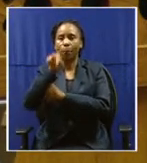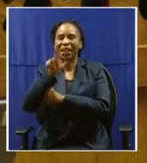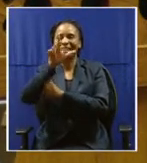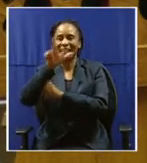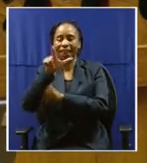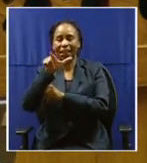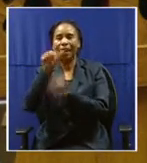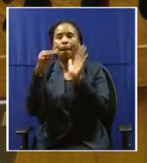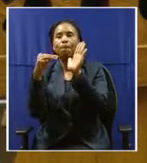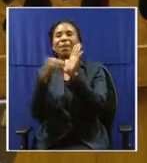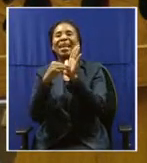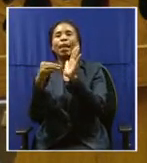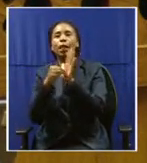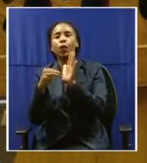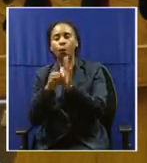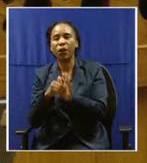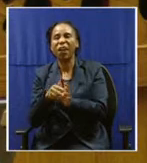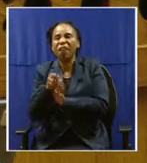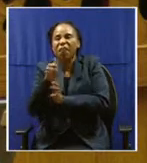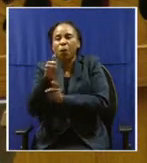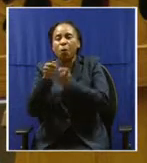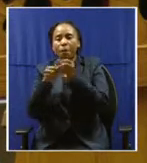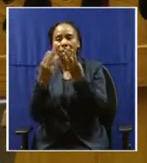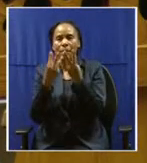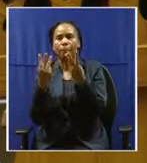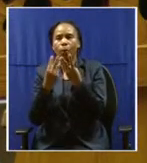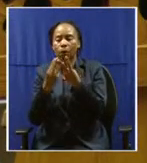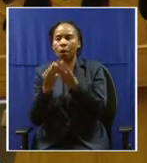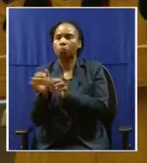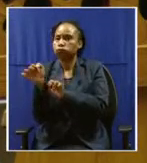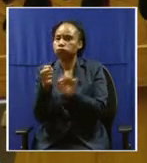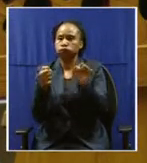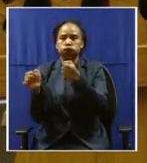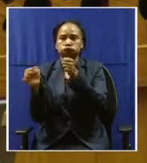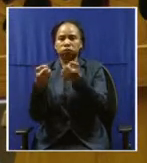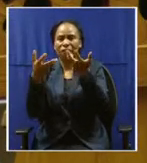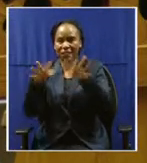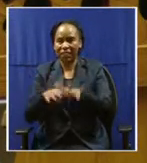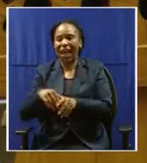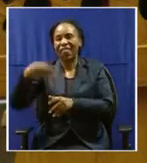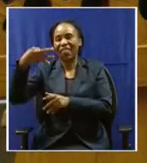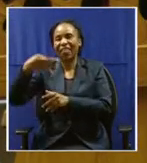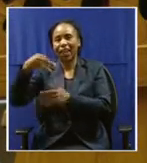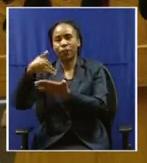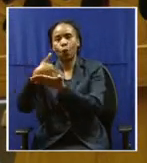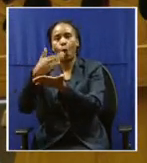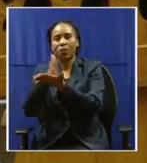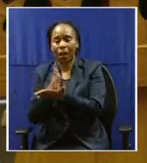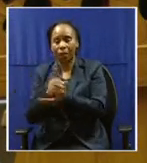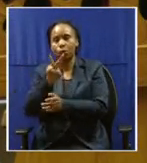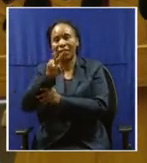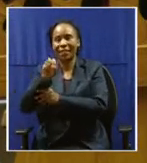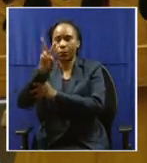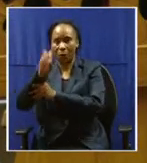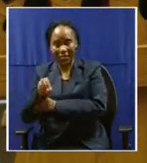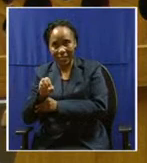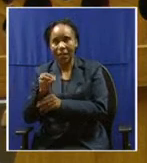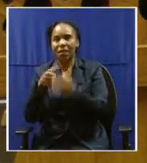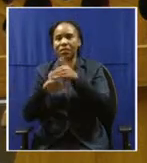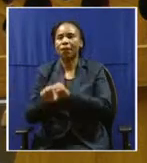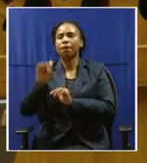million fewer people employed in the third quarter of 2020 than there were in the first